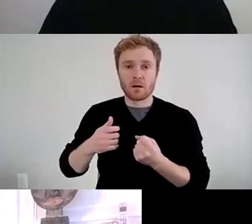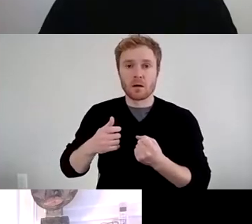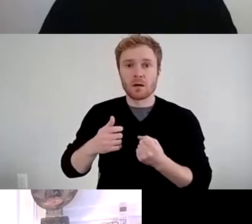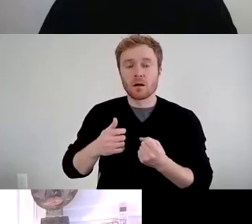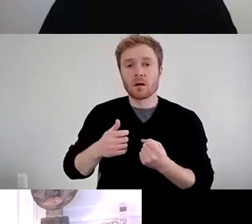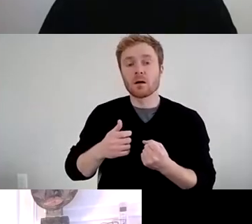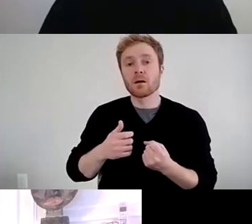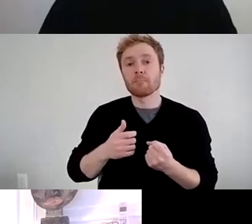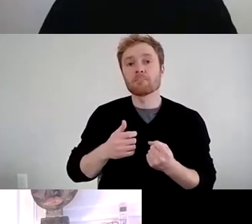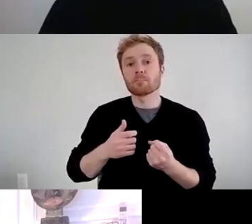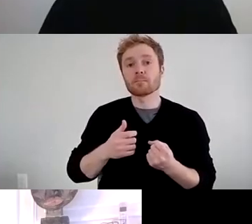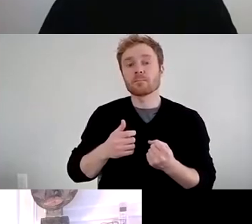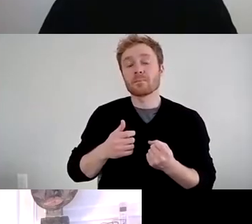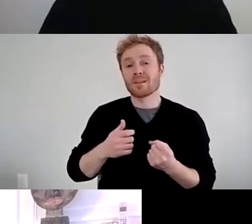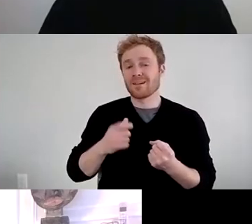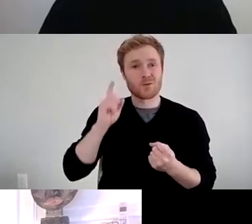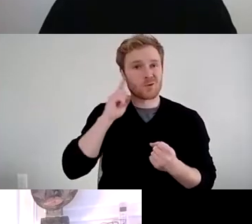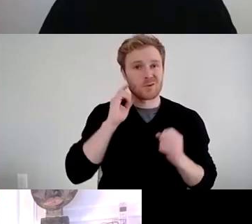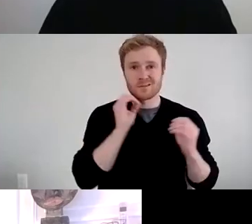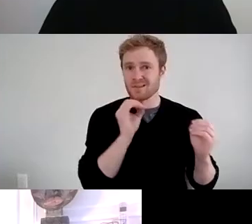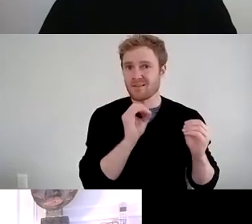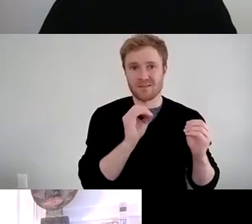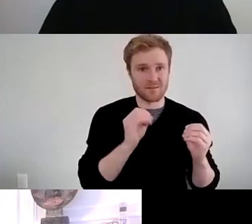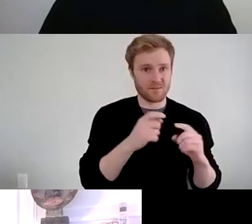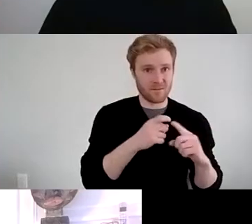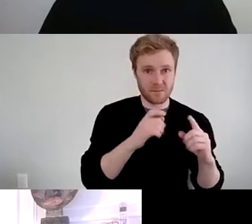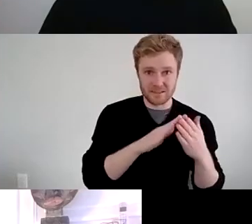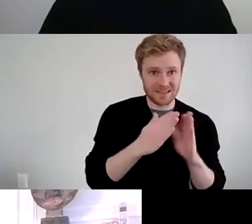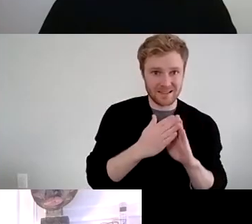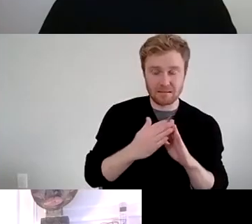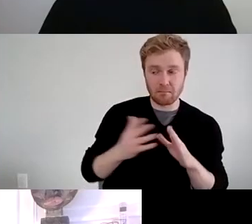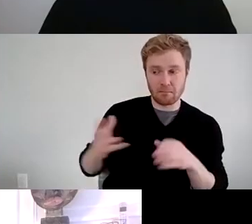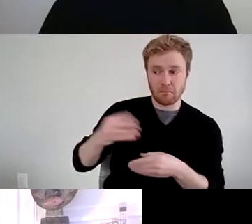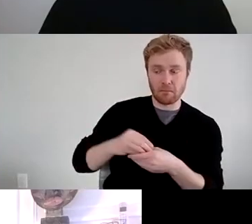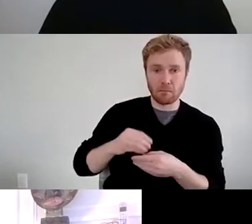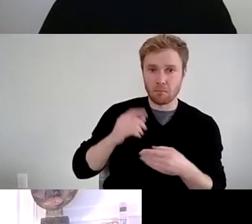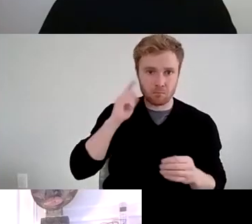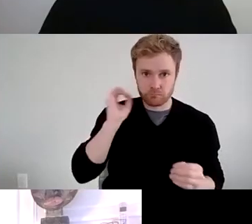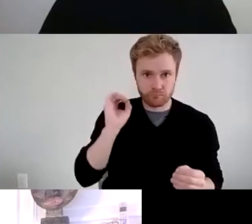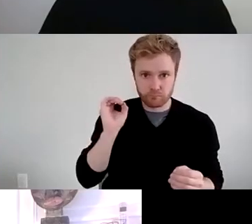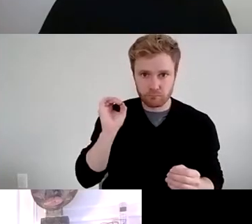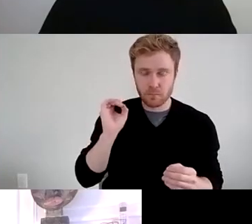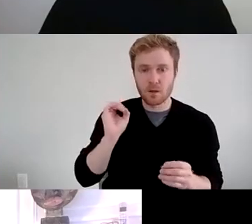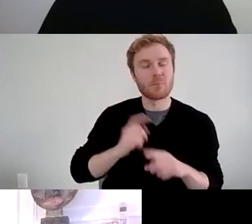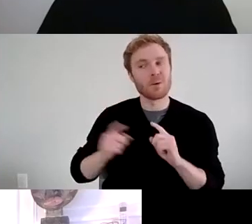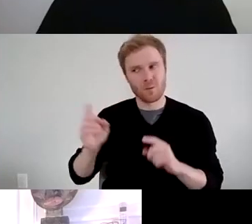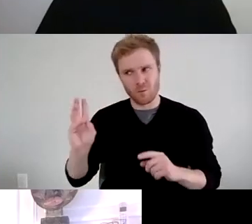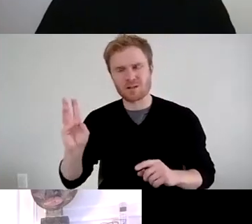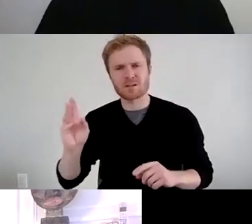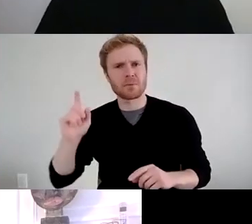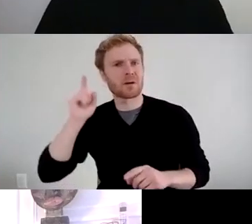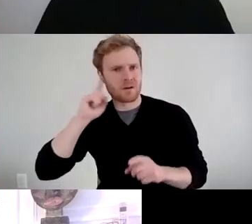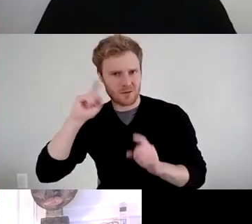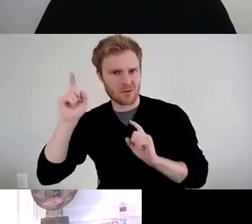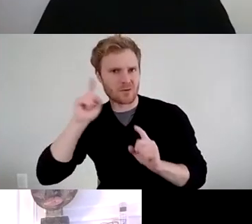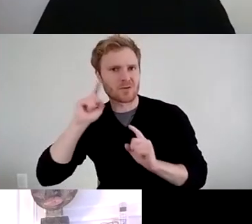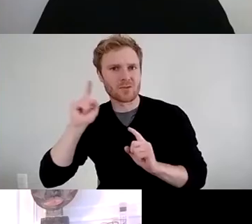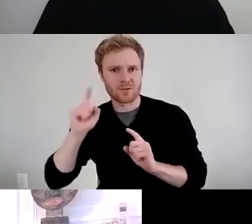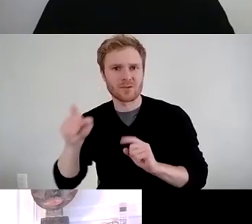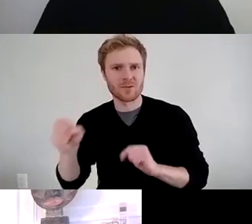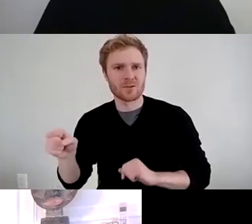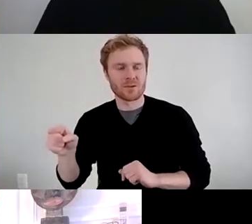then further stretch our already limited resources. And so I have